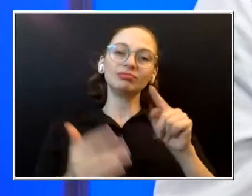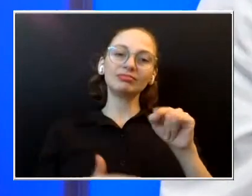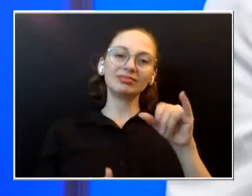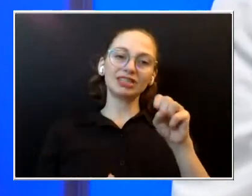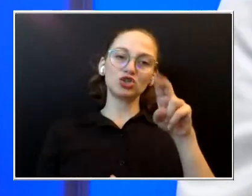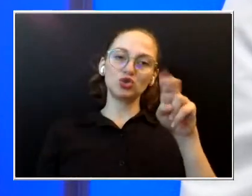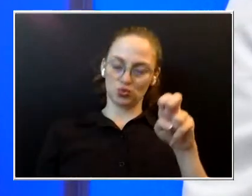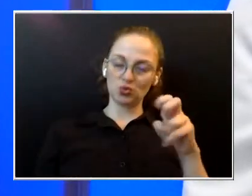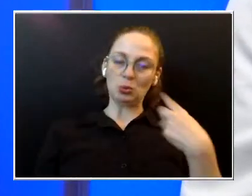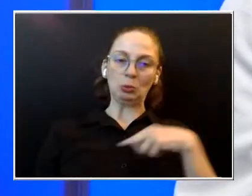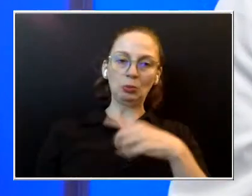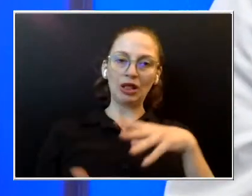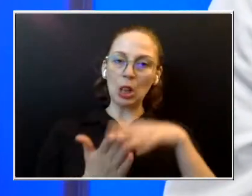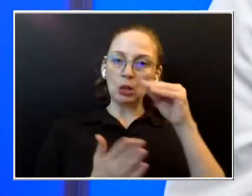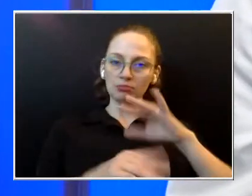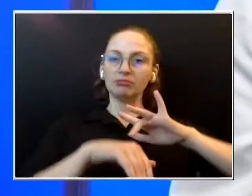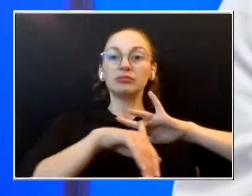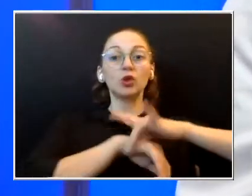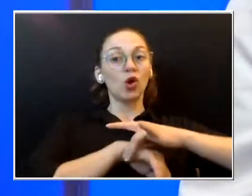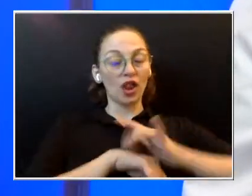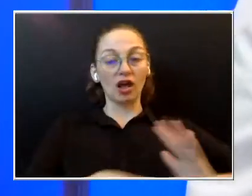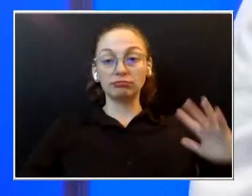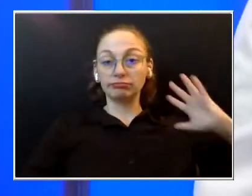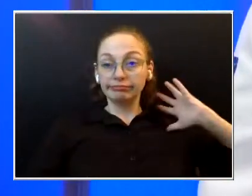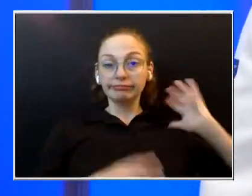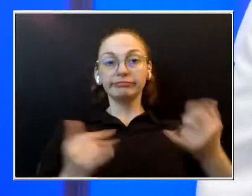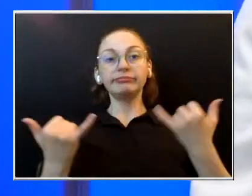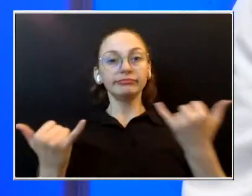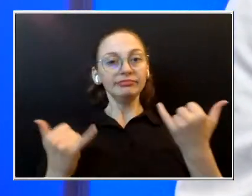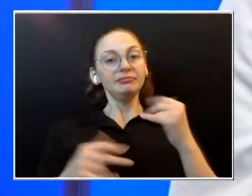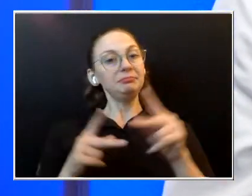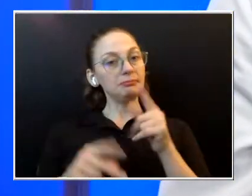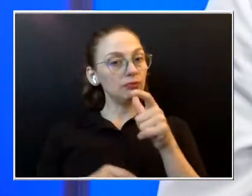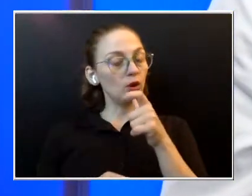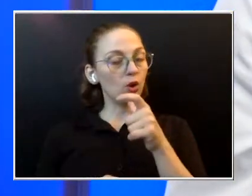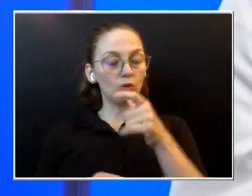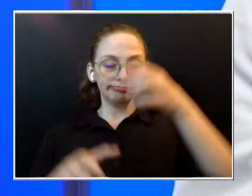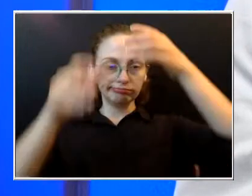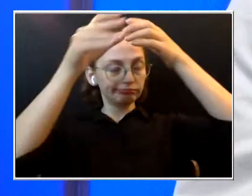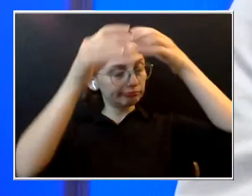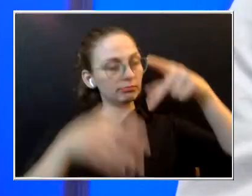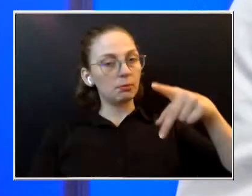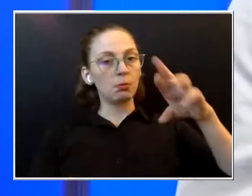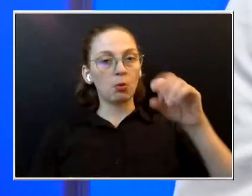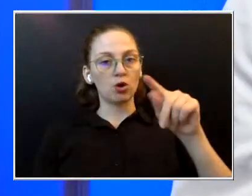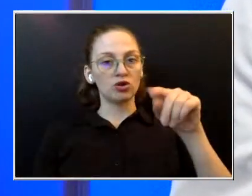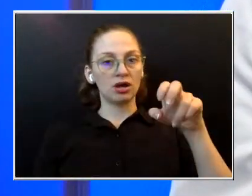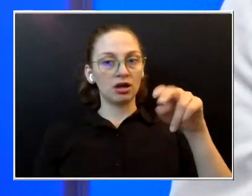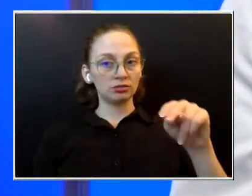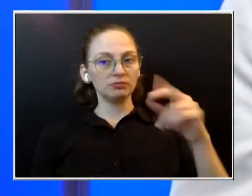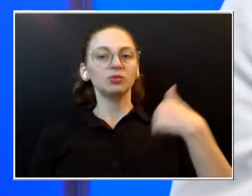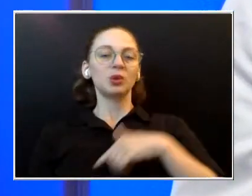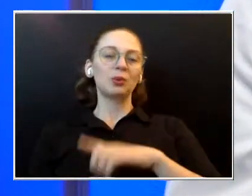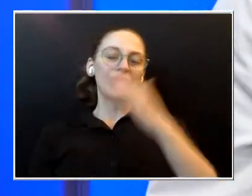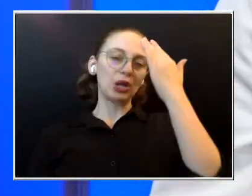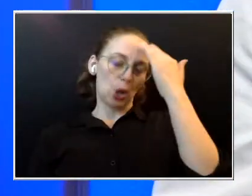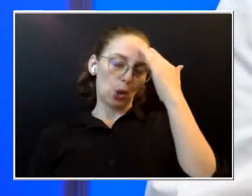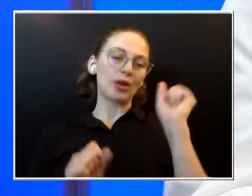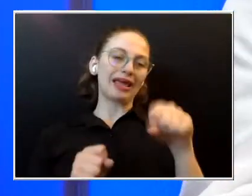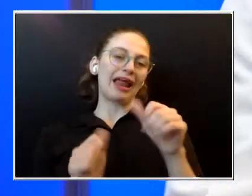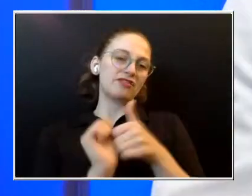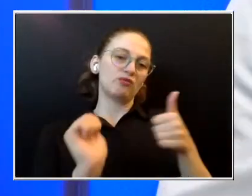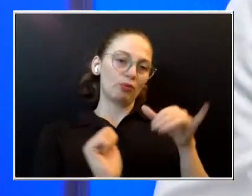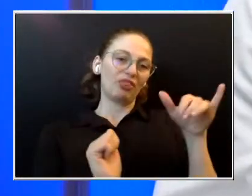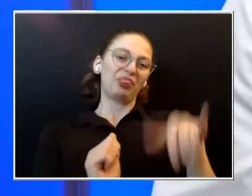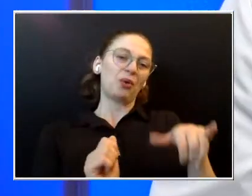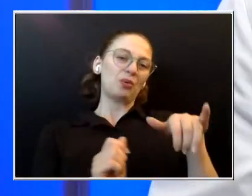people who are versed in protons and know what they're doing, we just know to avoid those situations, and we can mitigate that risk before it